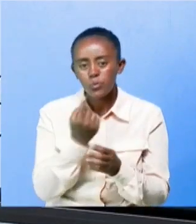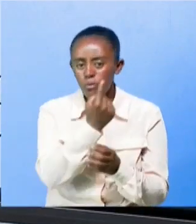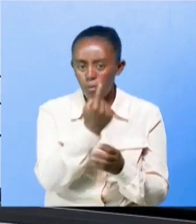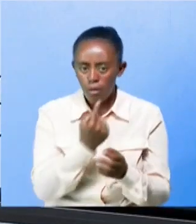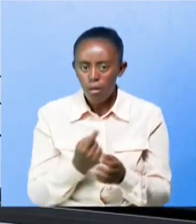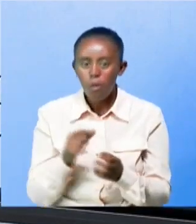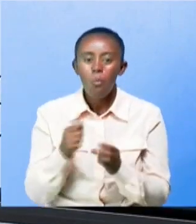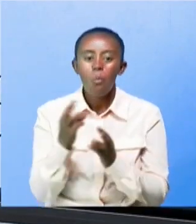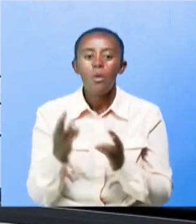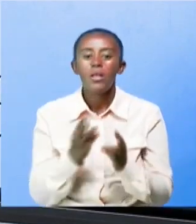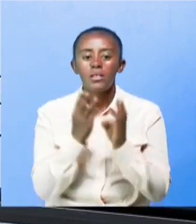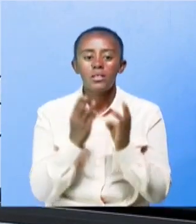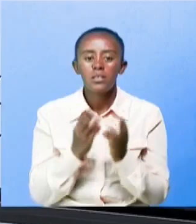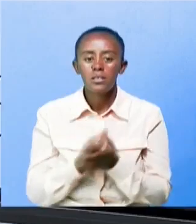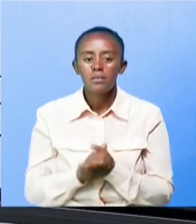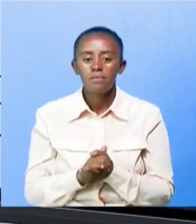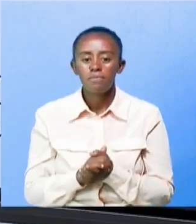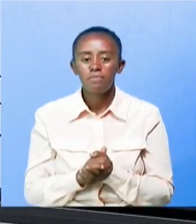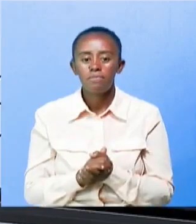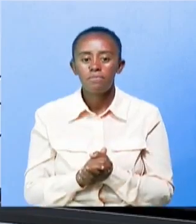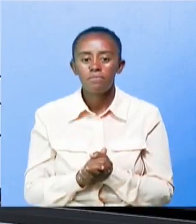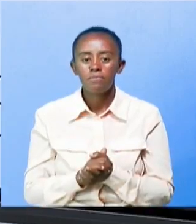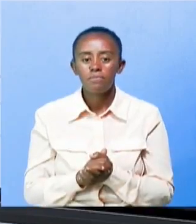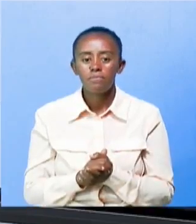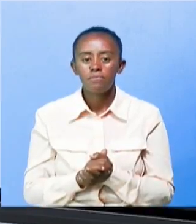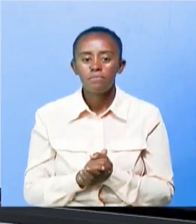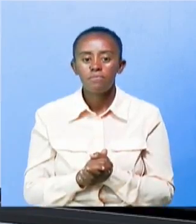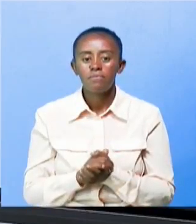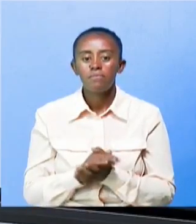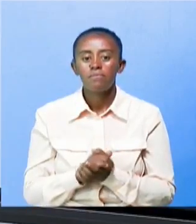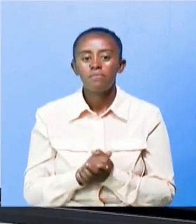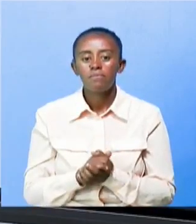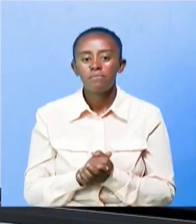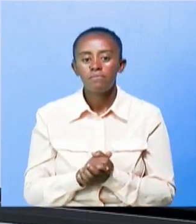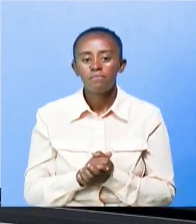other ways, extra ways we could use it.